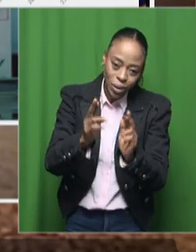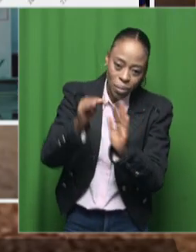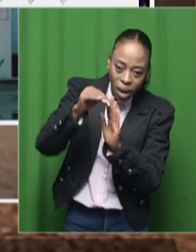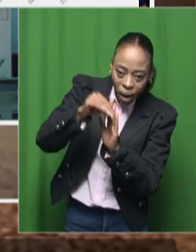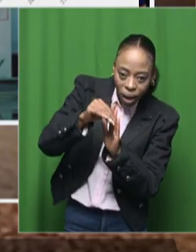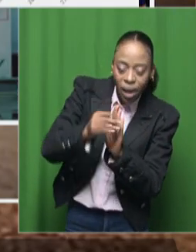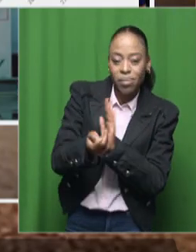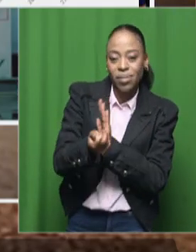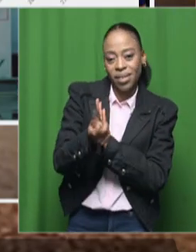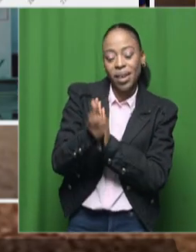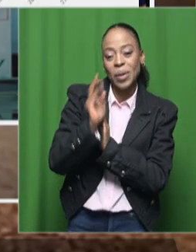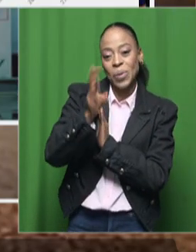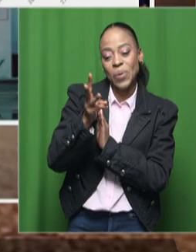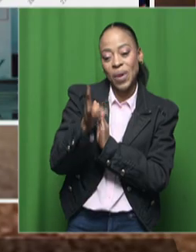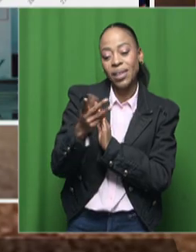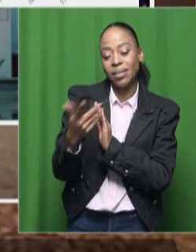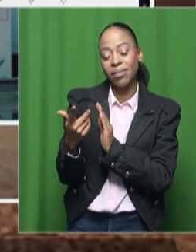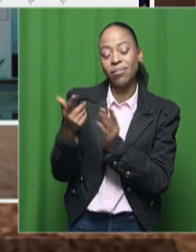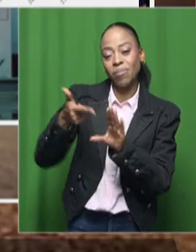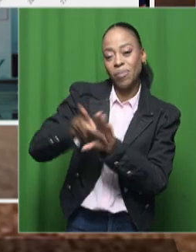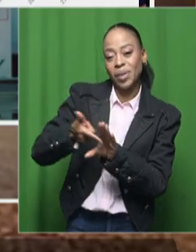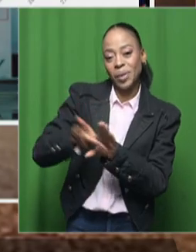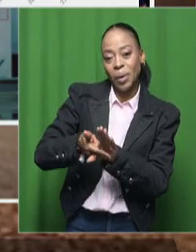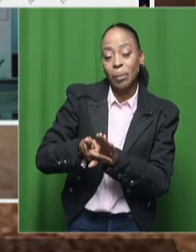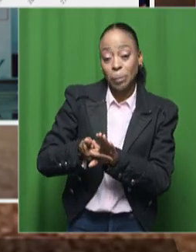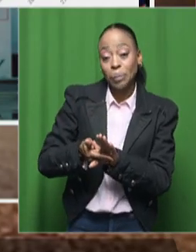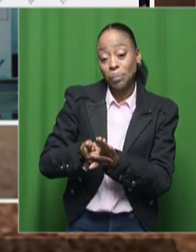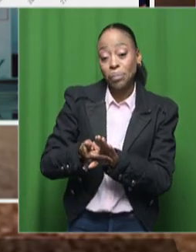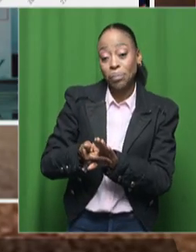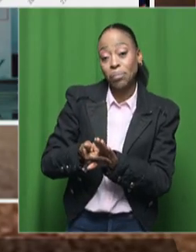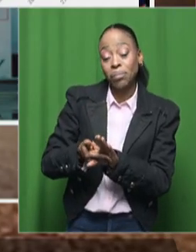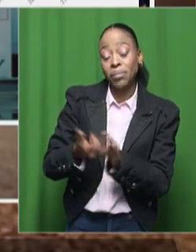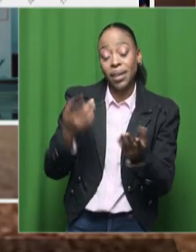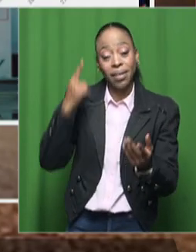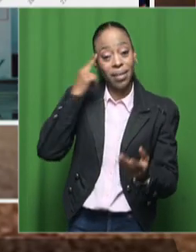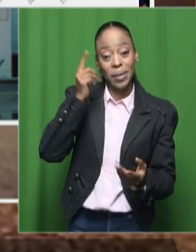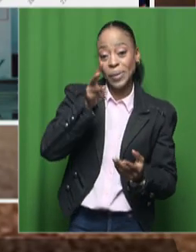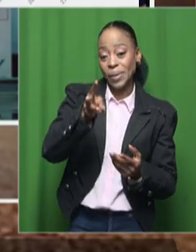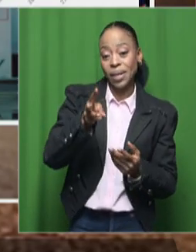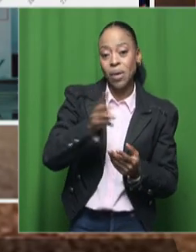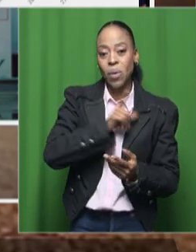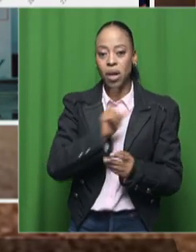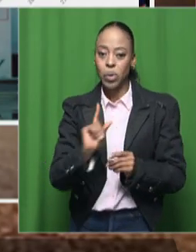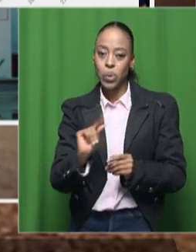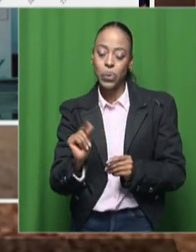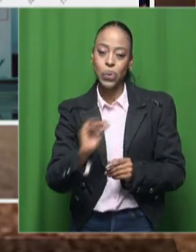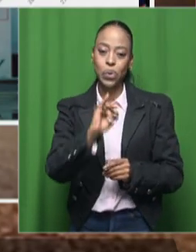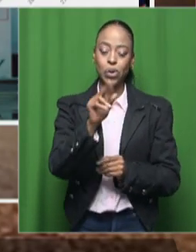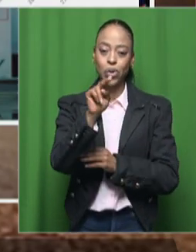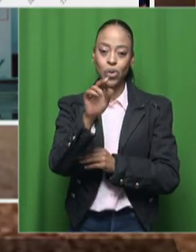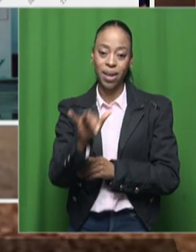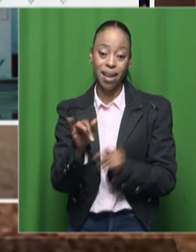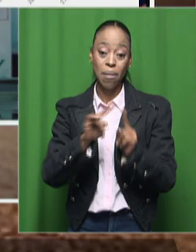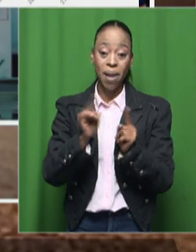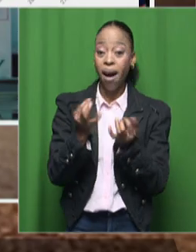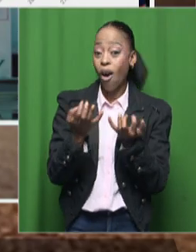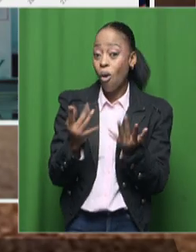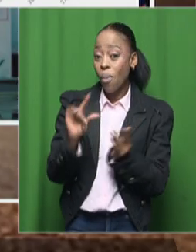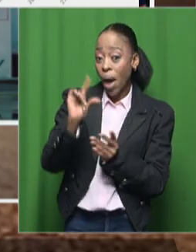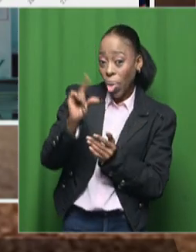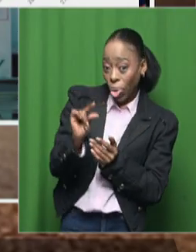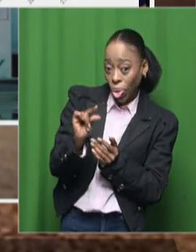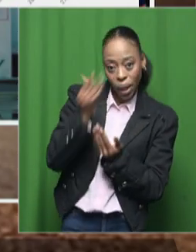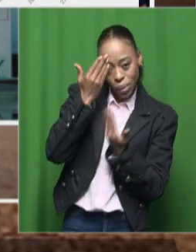latest indication that we've got. That's a forecast. It looks like it's going down as we get into July next month. How much it will go down